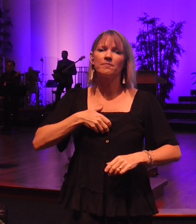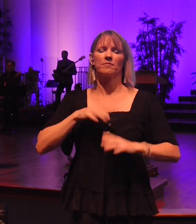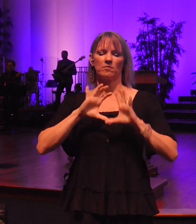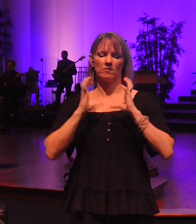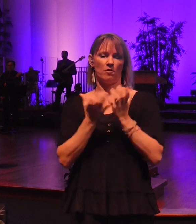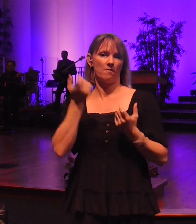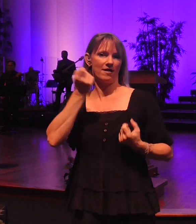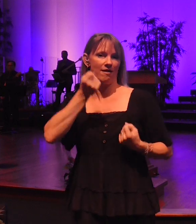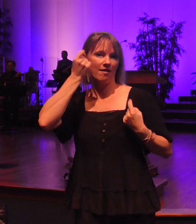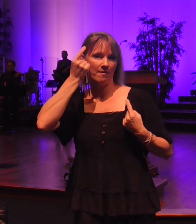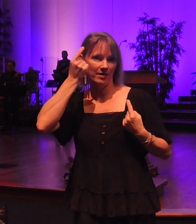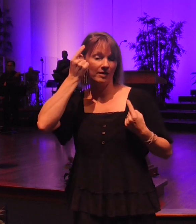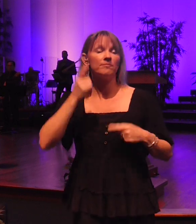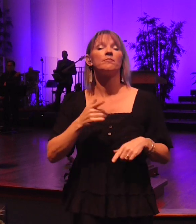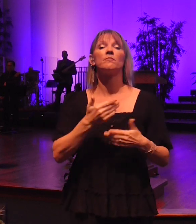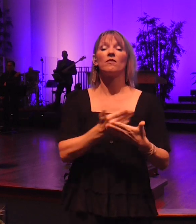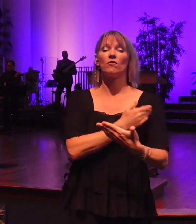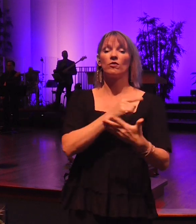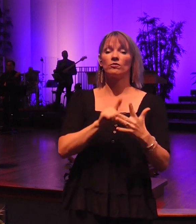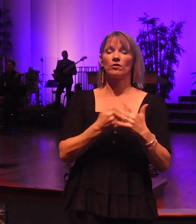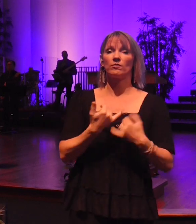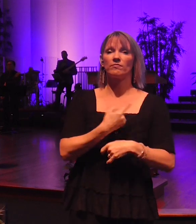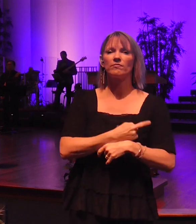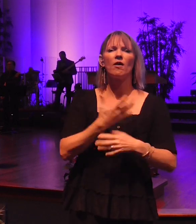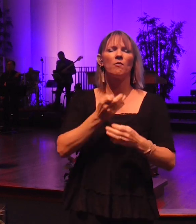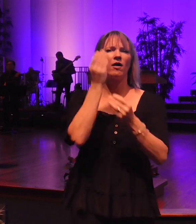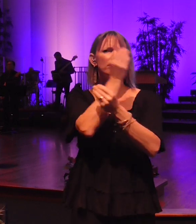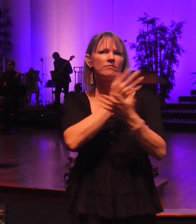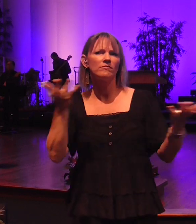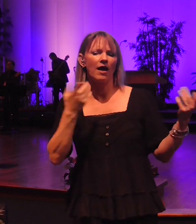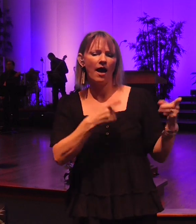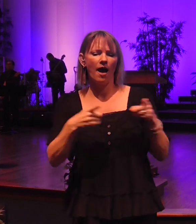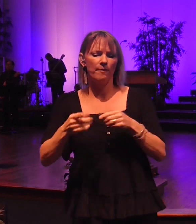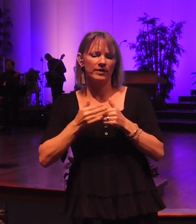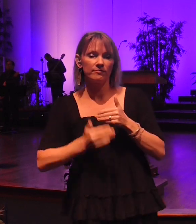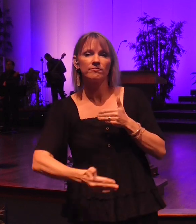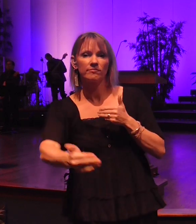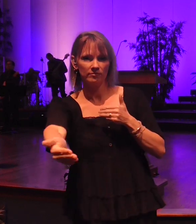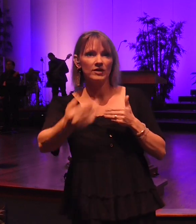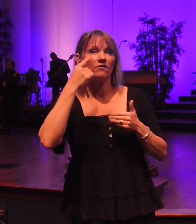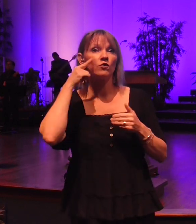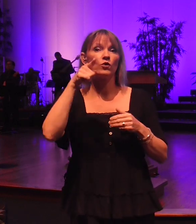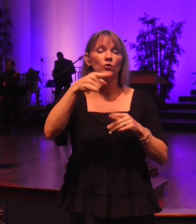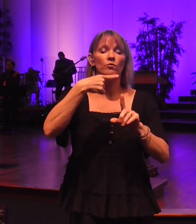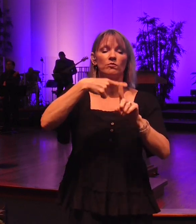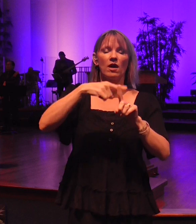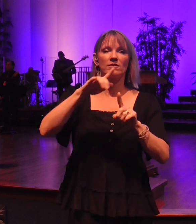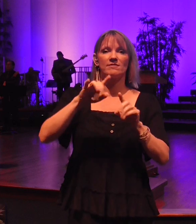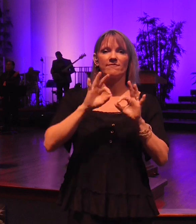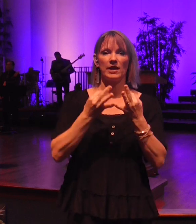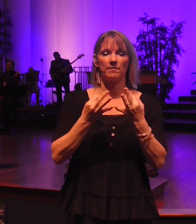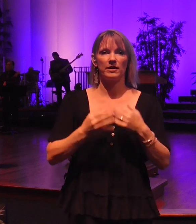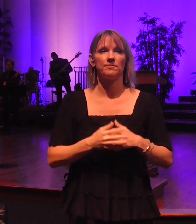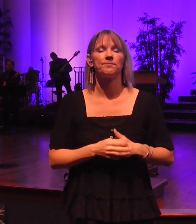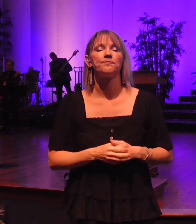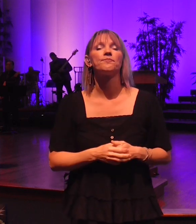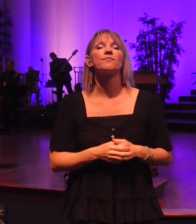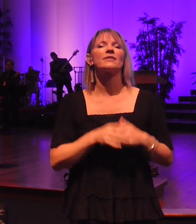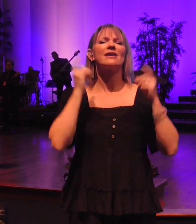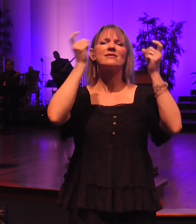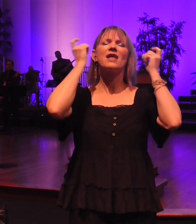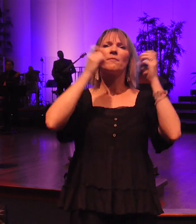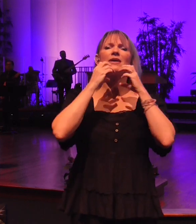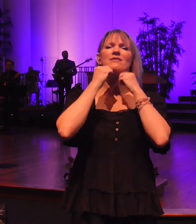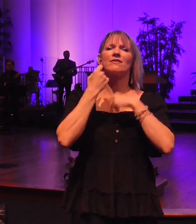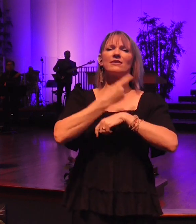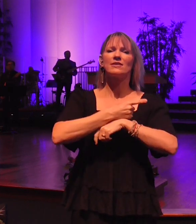enlightenment. Before we get started today, we wanted to give you a look at a few things coming up at Mile High Church for you and your family. Celebrate the sacred day of